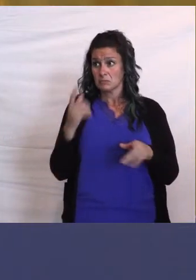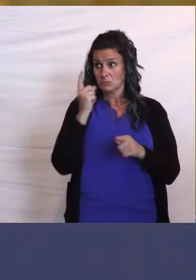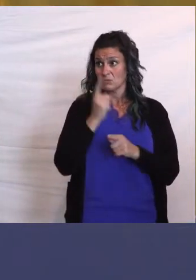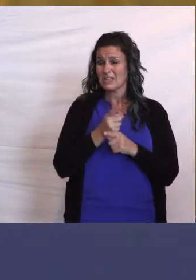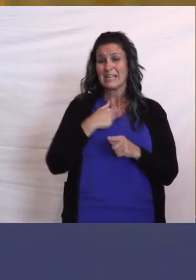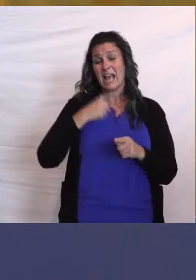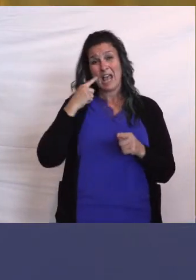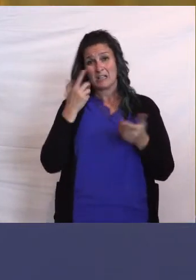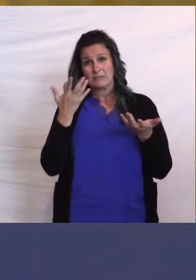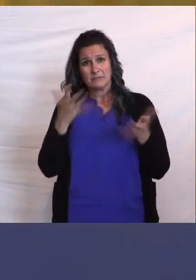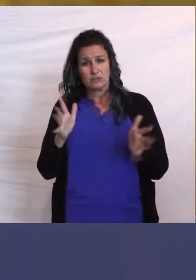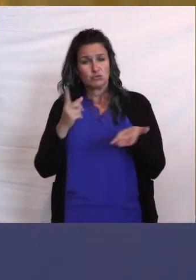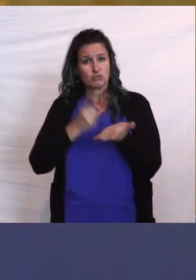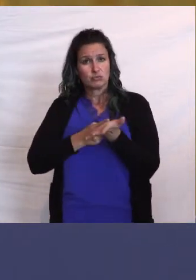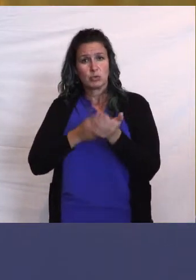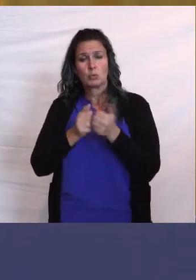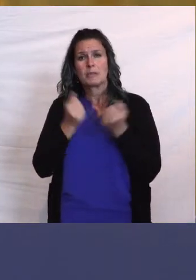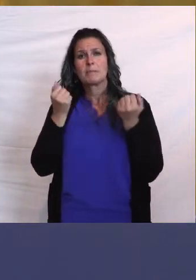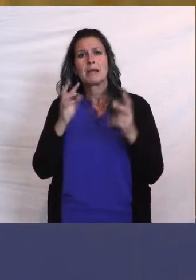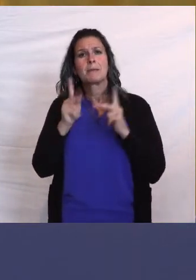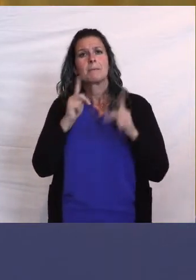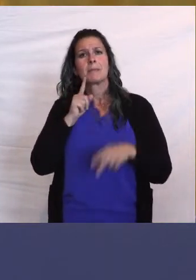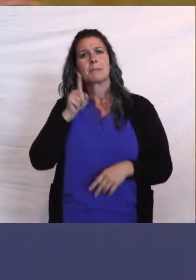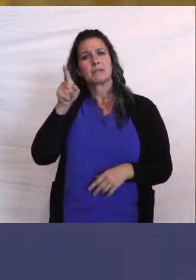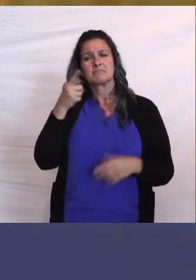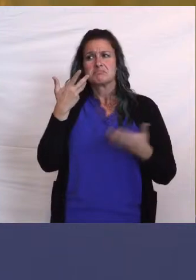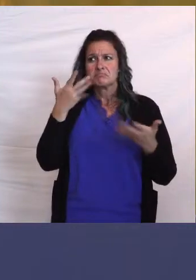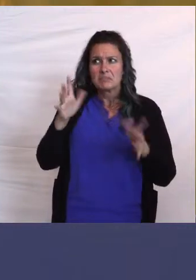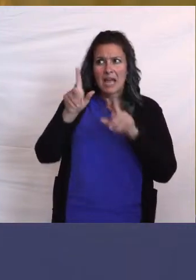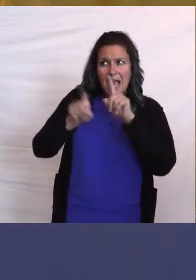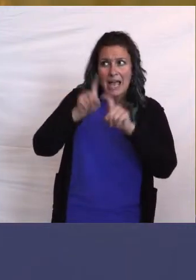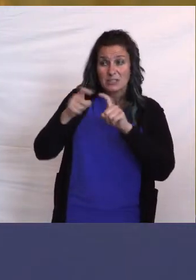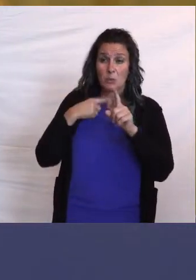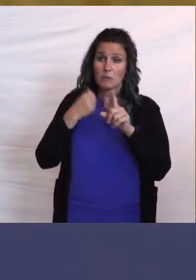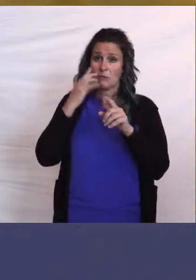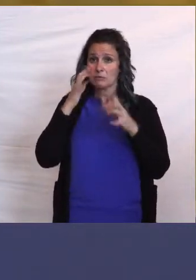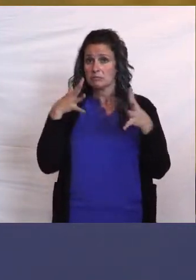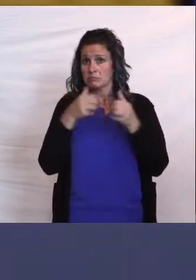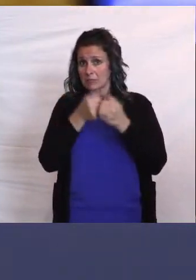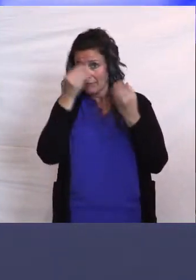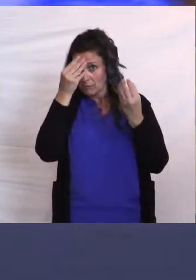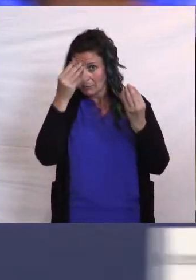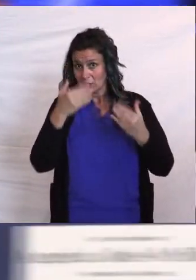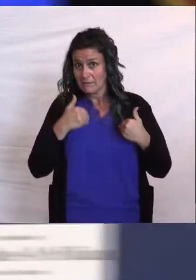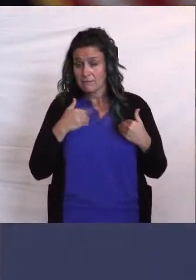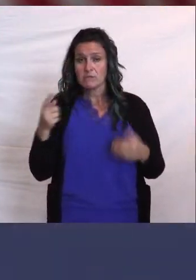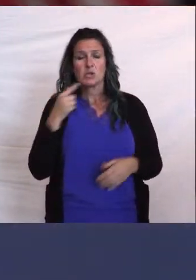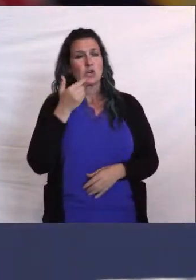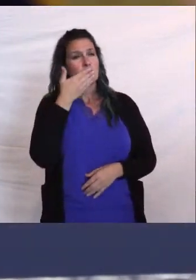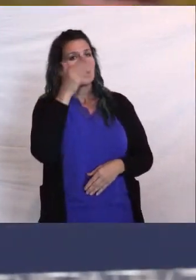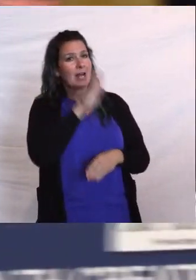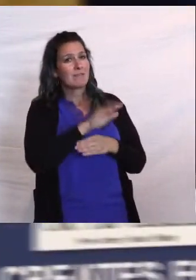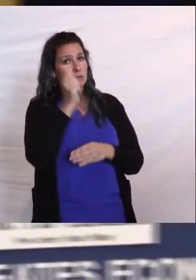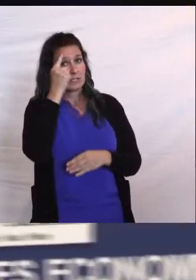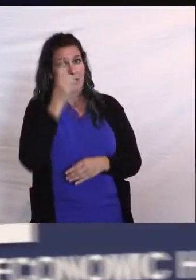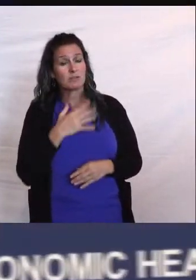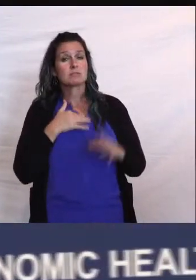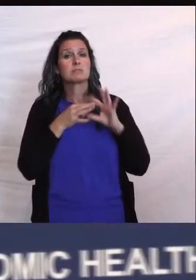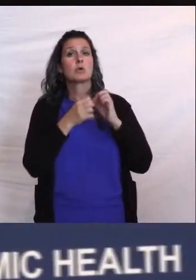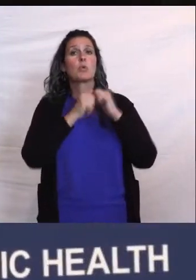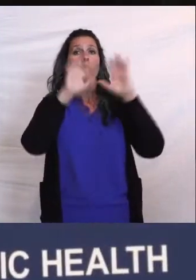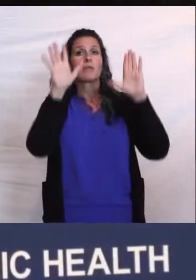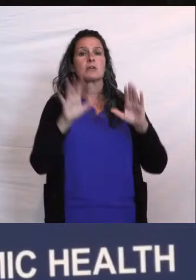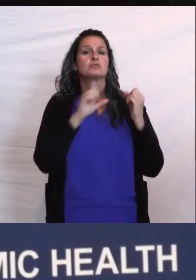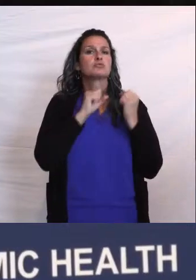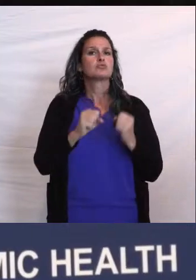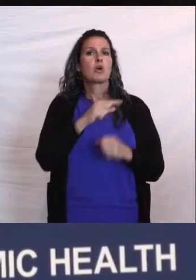with a bunch of folks up there. Any update you got on that? Over to you, sir. Thank you, Governor. Good afternoon. With regards to the weather, the highest